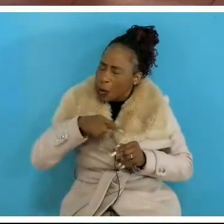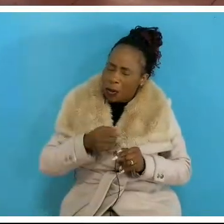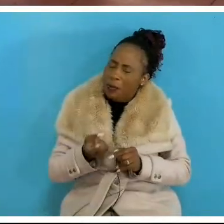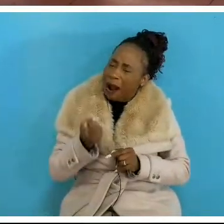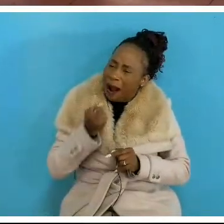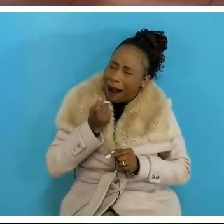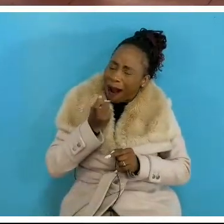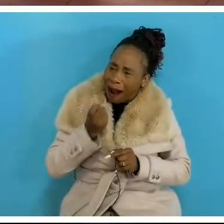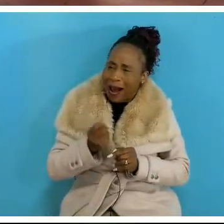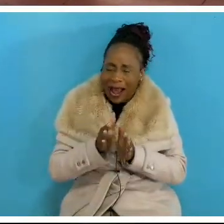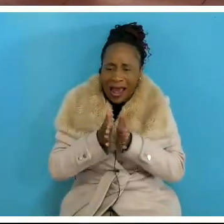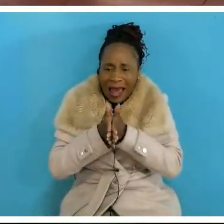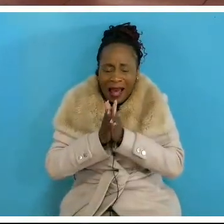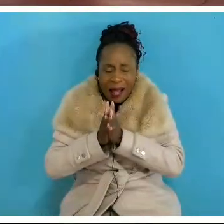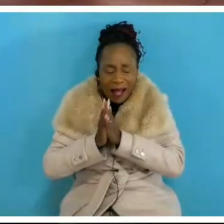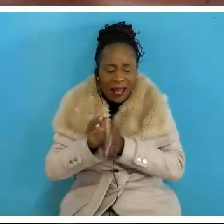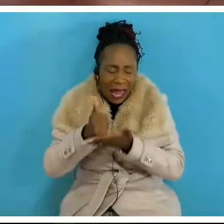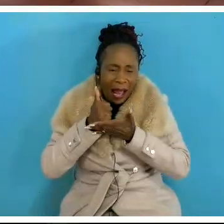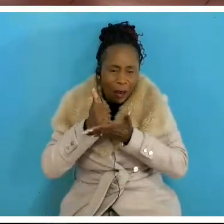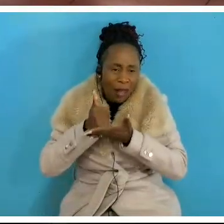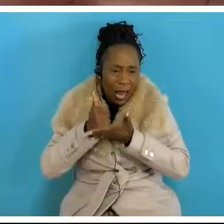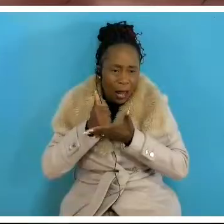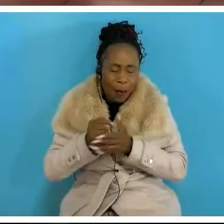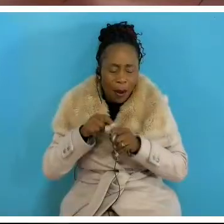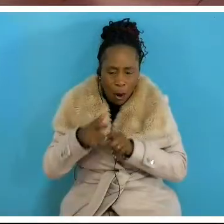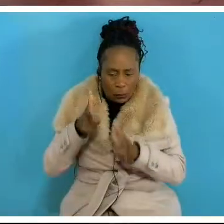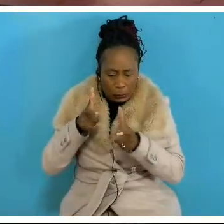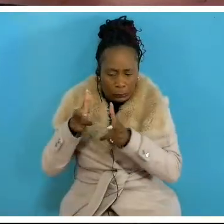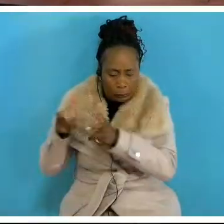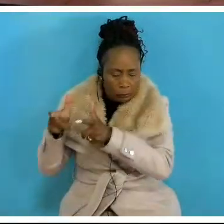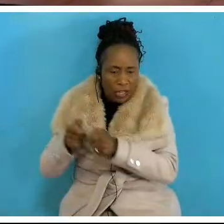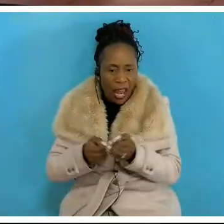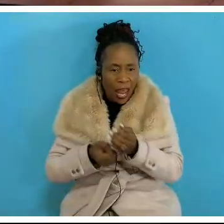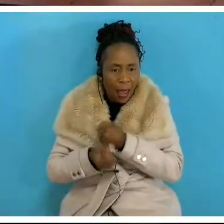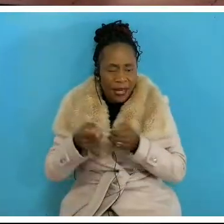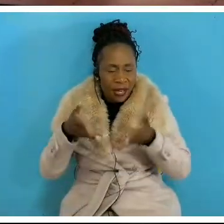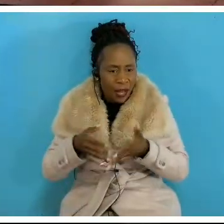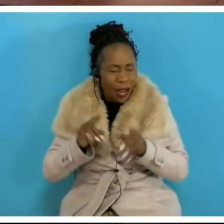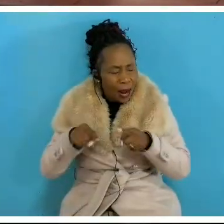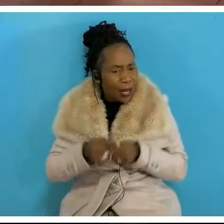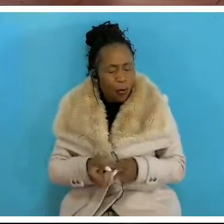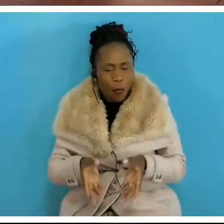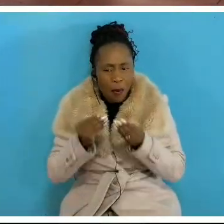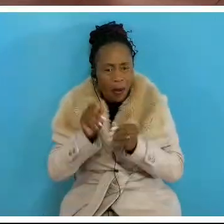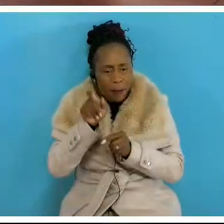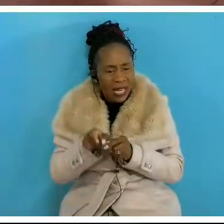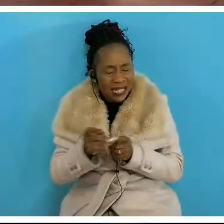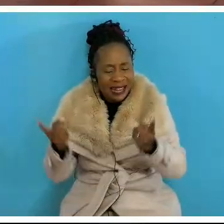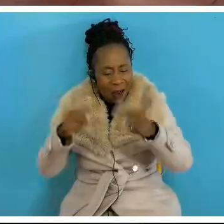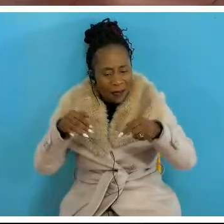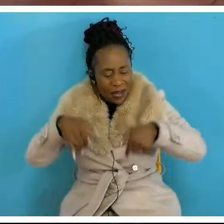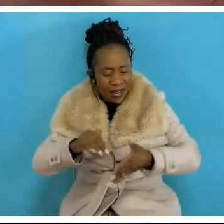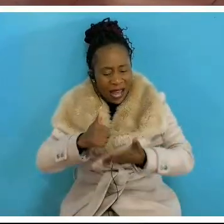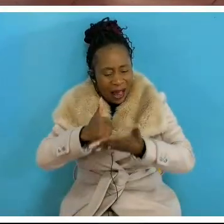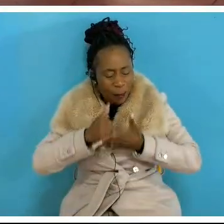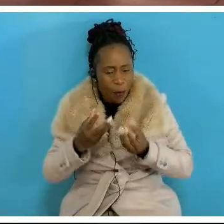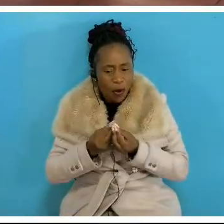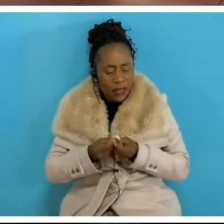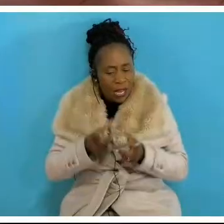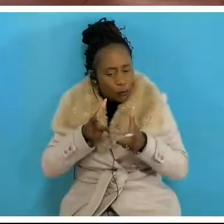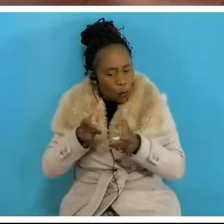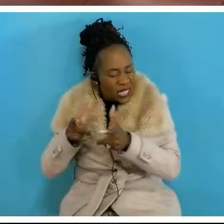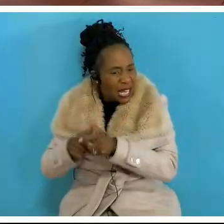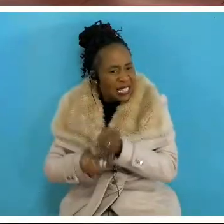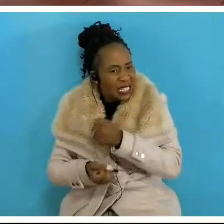help about the shooting that's going on in Eldorado Park. Can't you just get someone to come up and help us with the shooting that's going